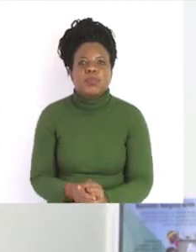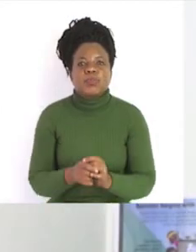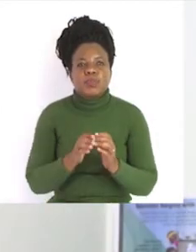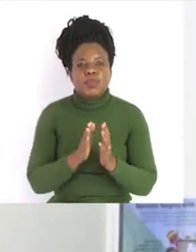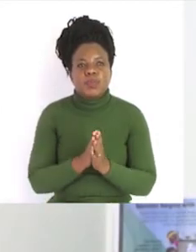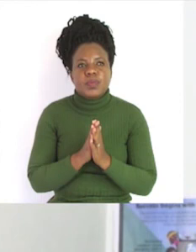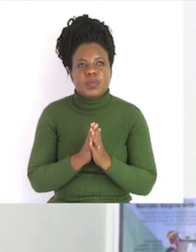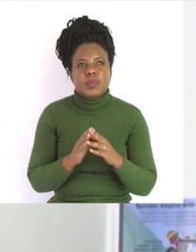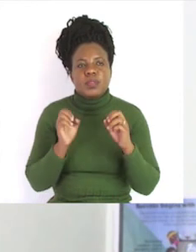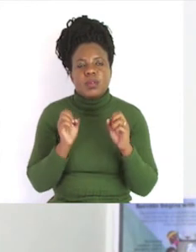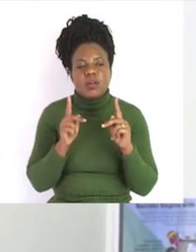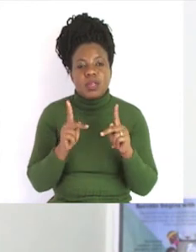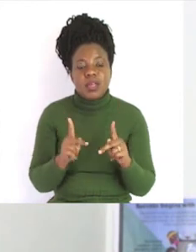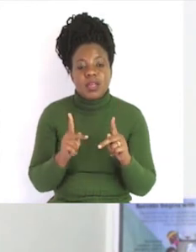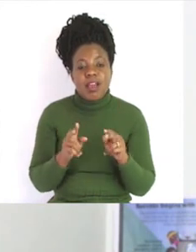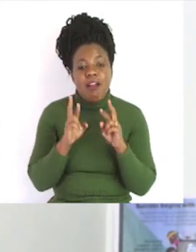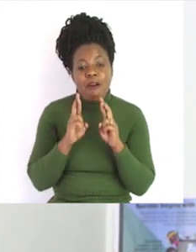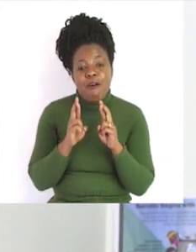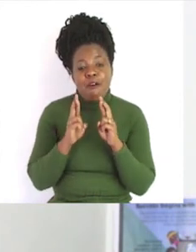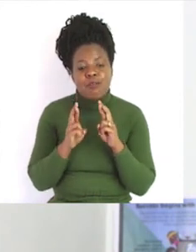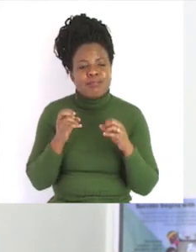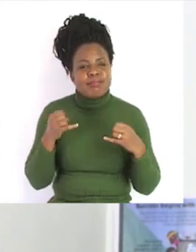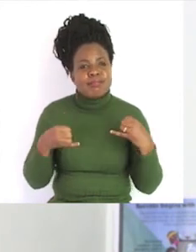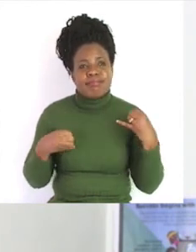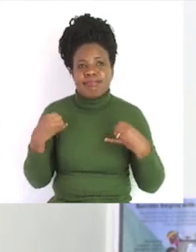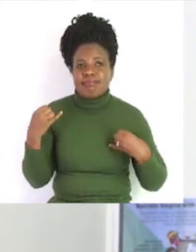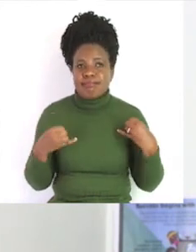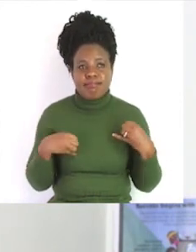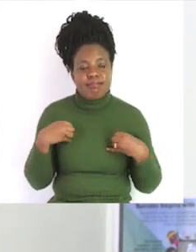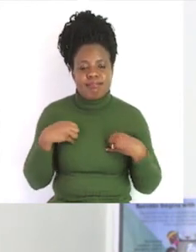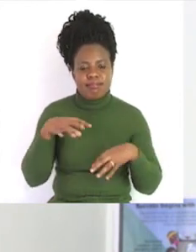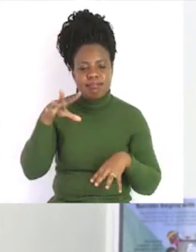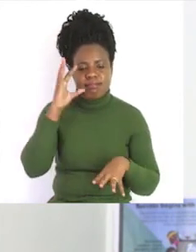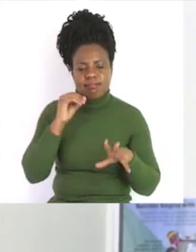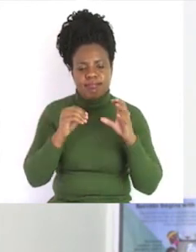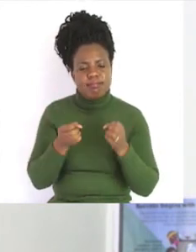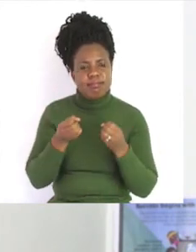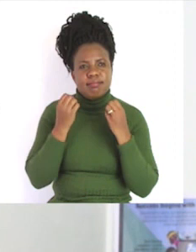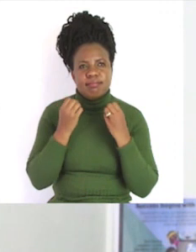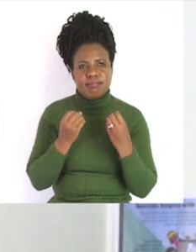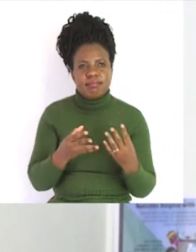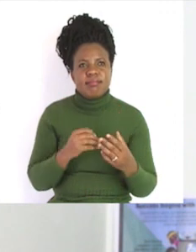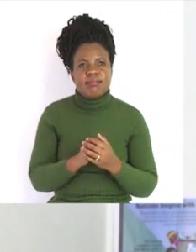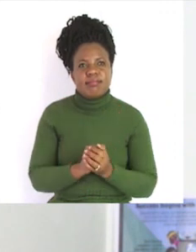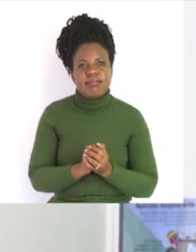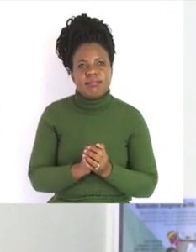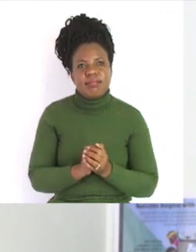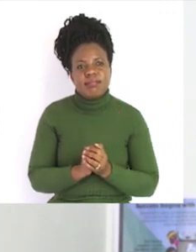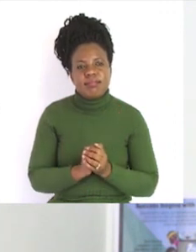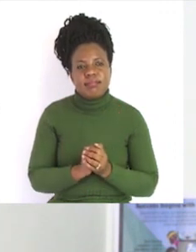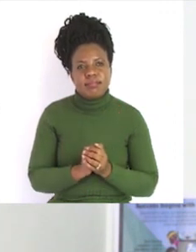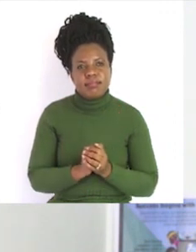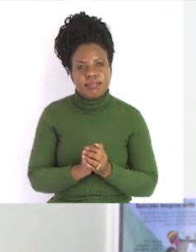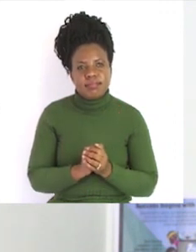All right, I hope that you have enjoyed that lesson and also that you have learned a lot. So just so